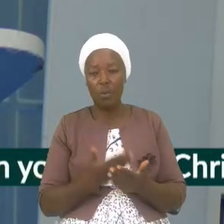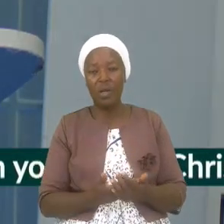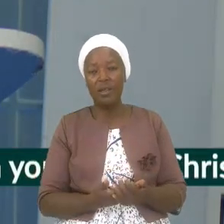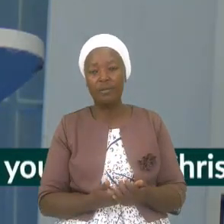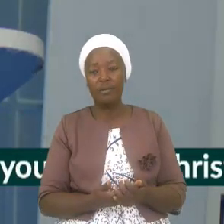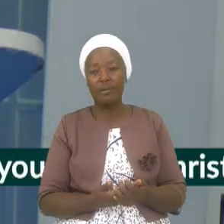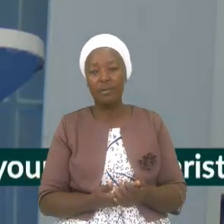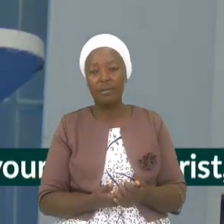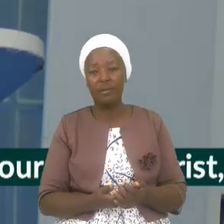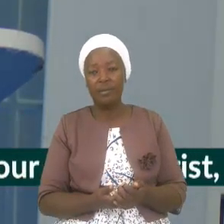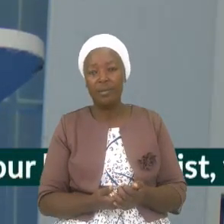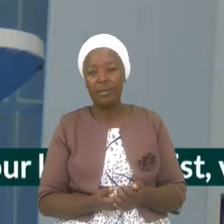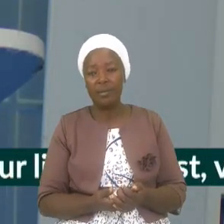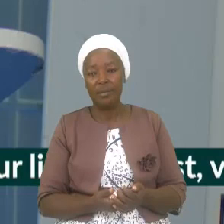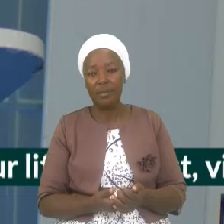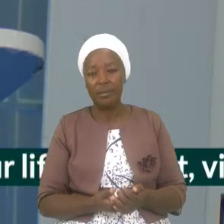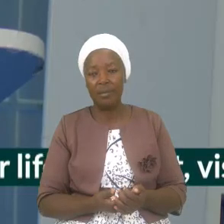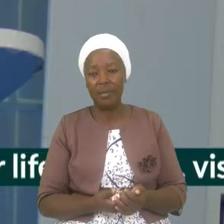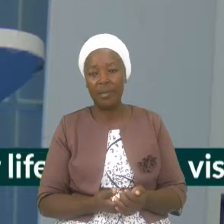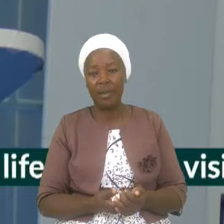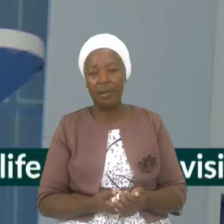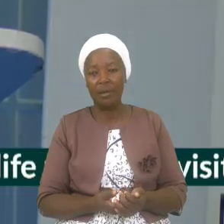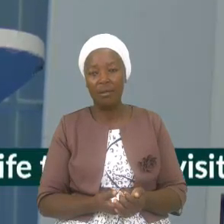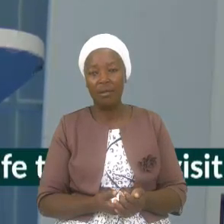And the rest of us, let me pray.